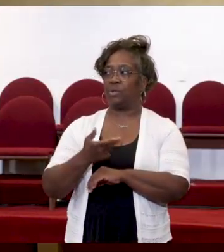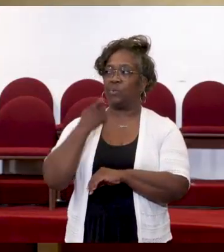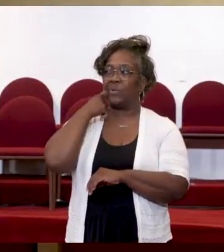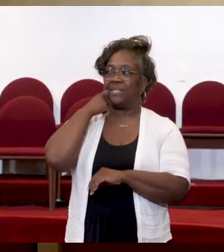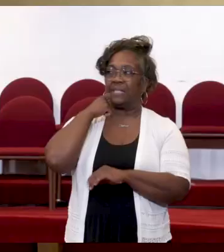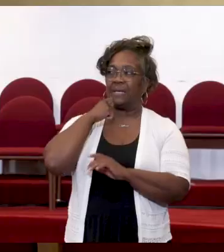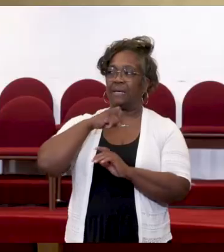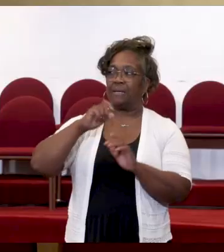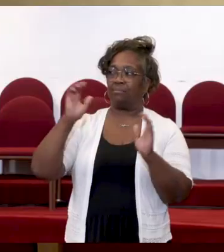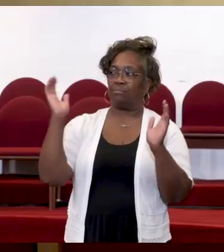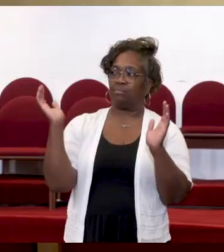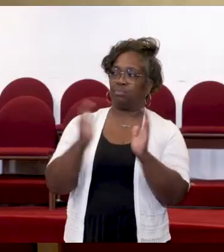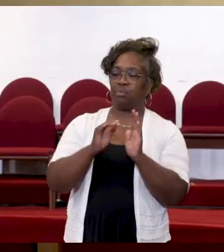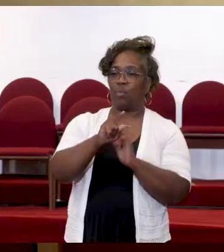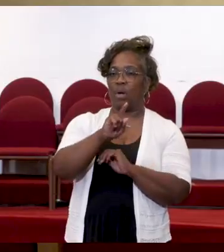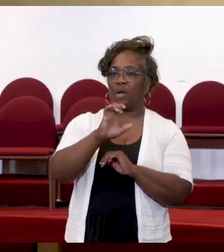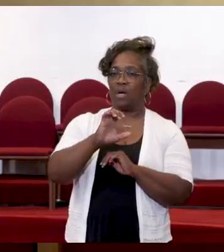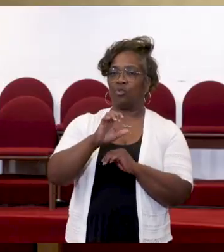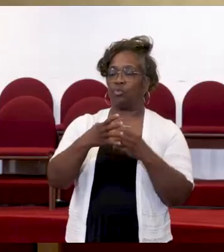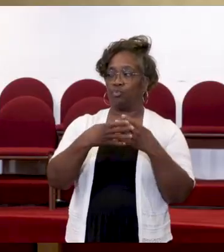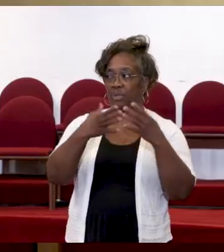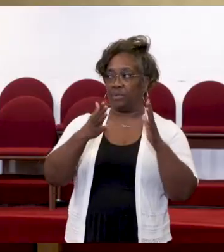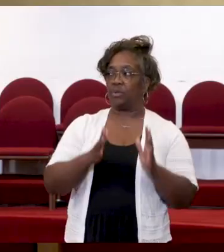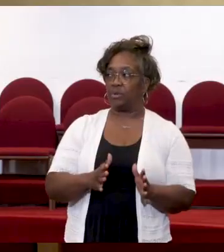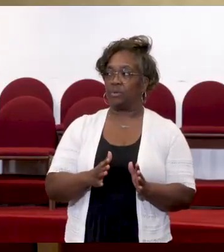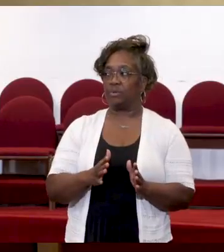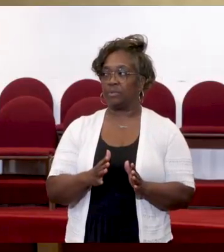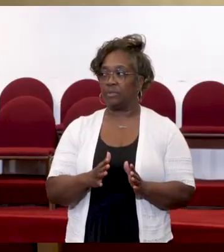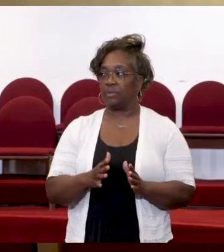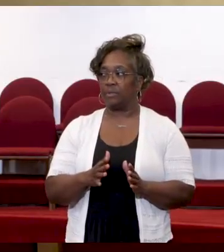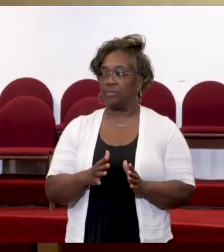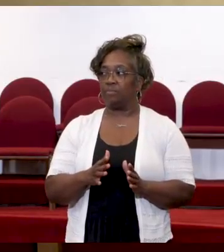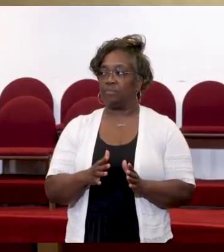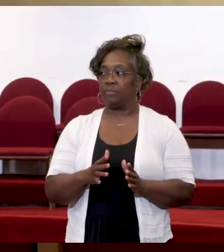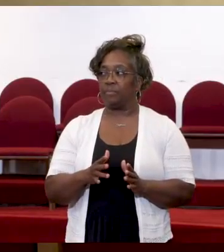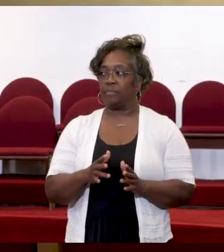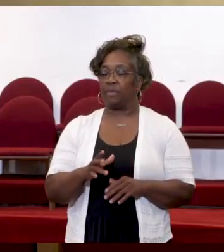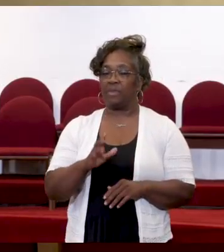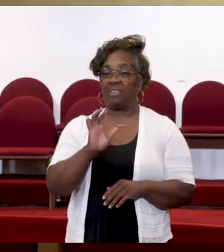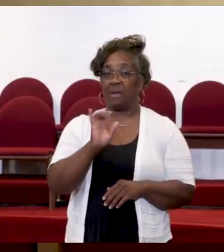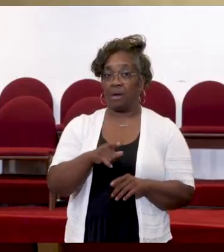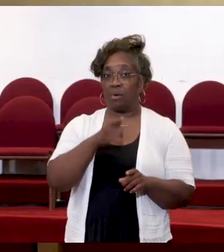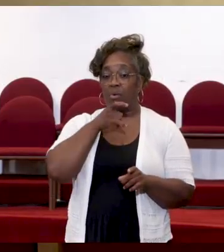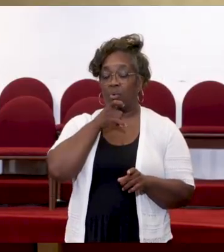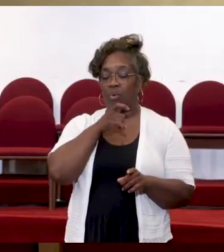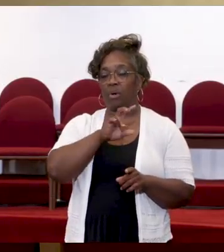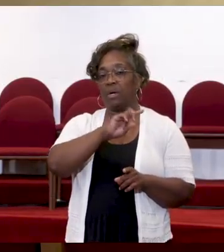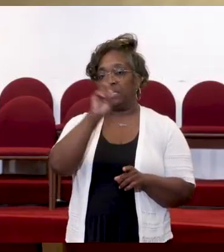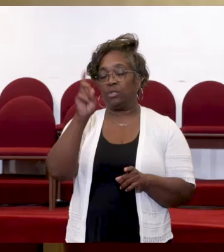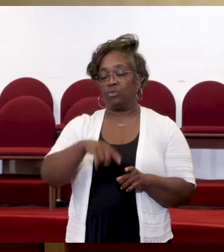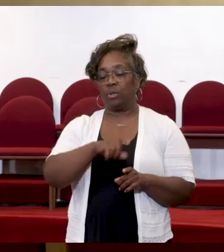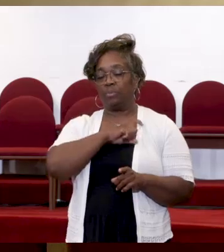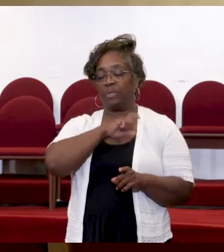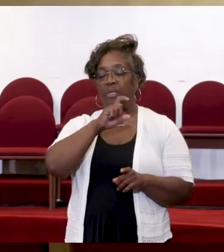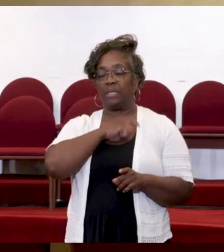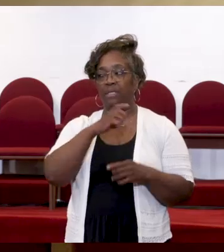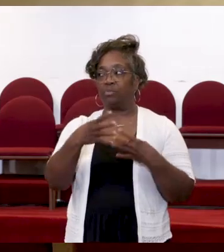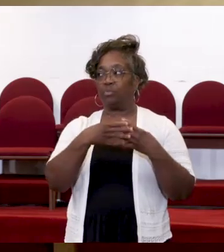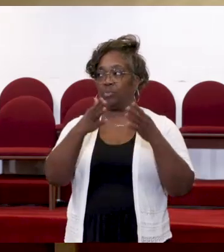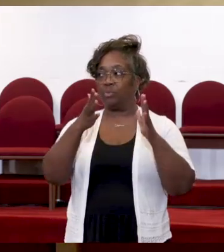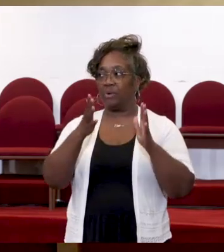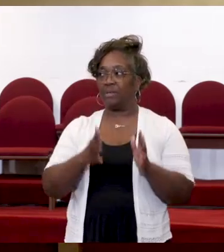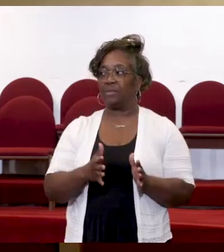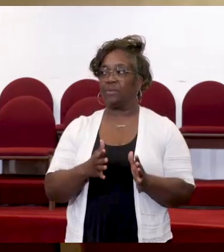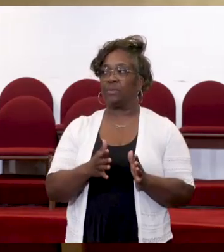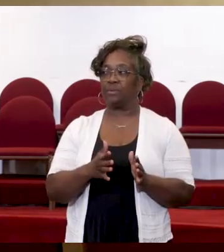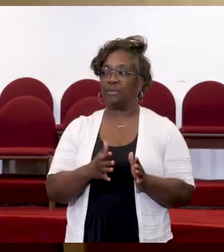to 100 prisoners, which are the Detroit police prisoners who stay there for a day or two until they are